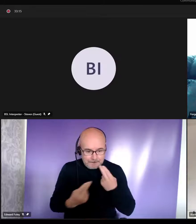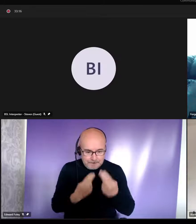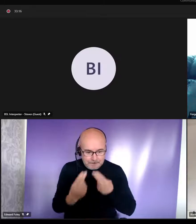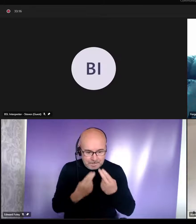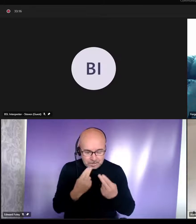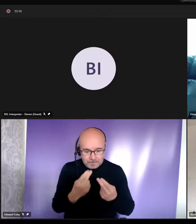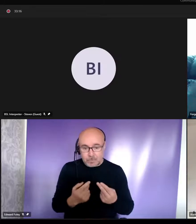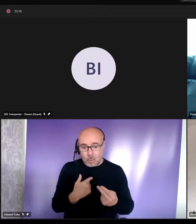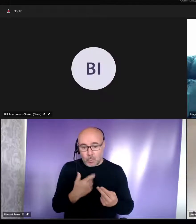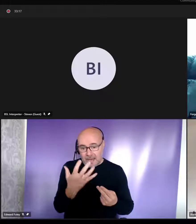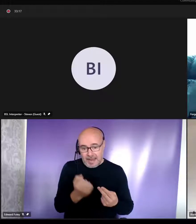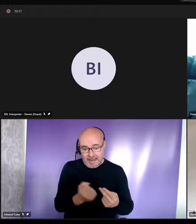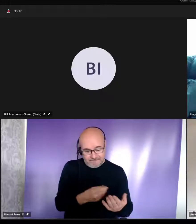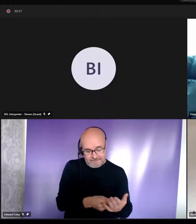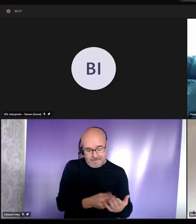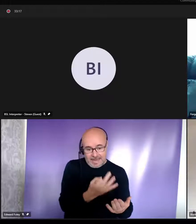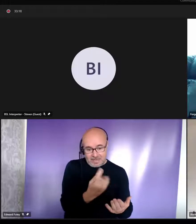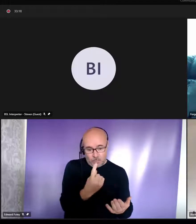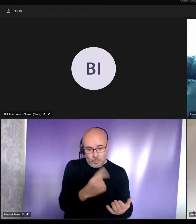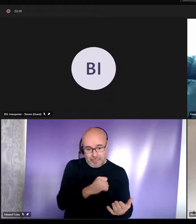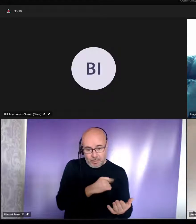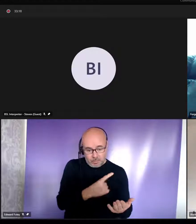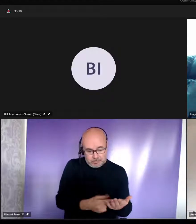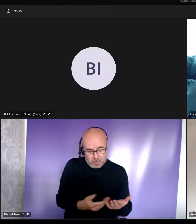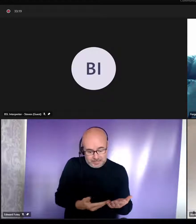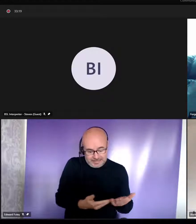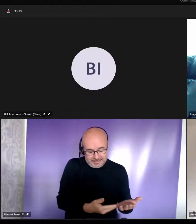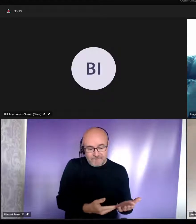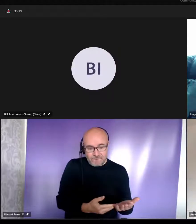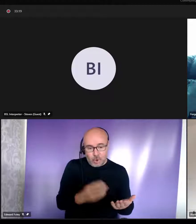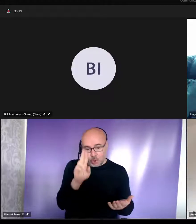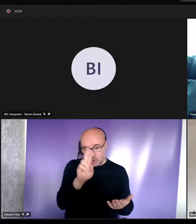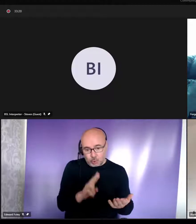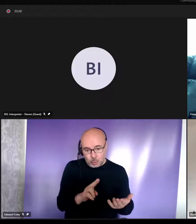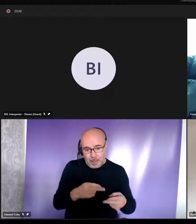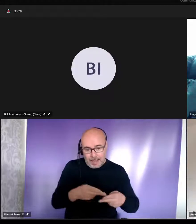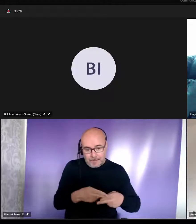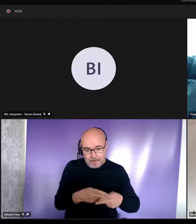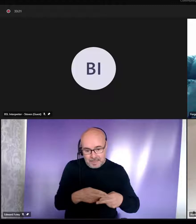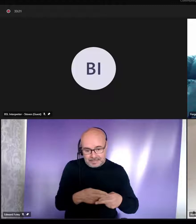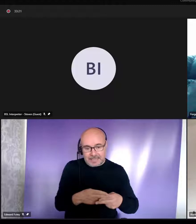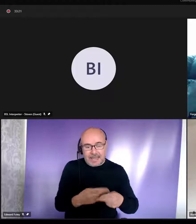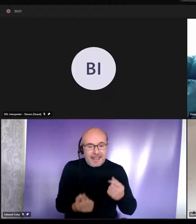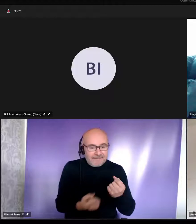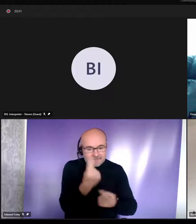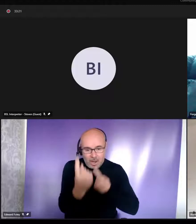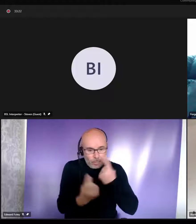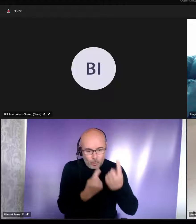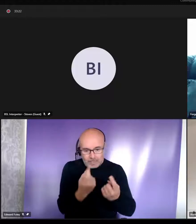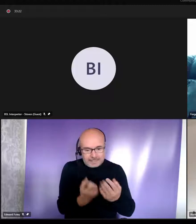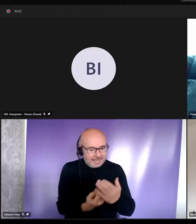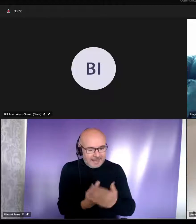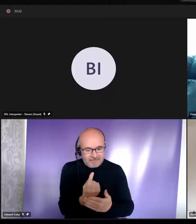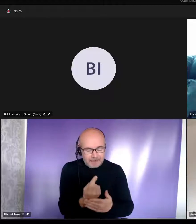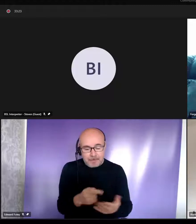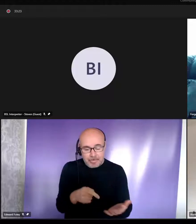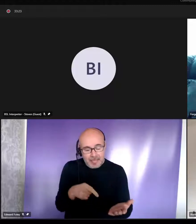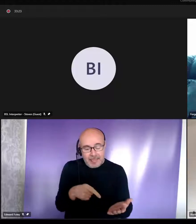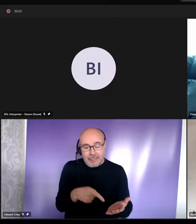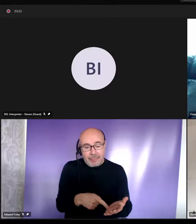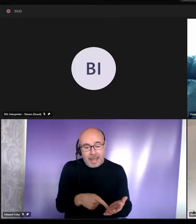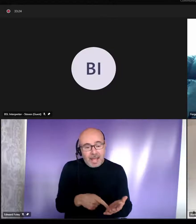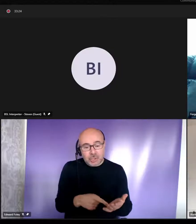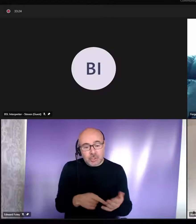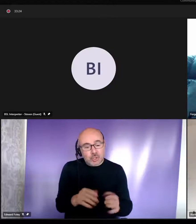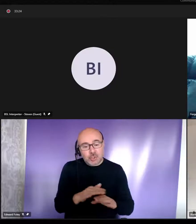of 81,000 for food costs on school meals, corporate catering and the fireworks event. And this position does not reflect any